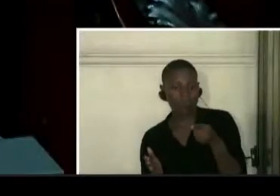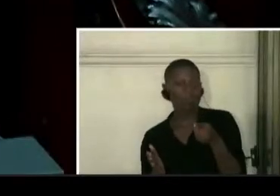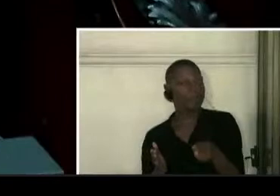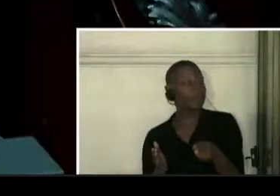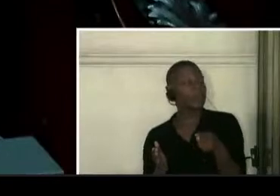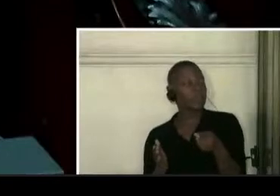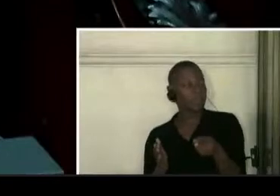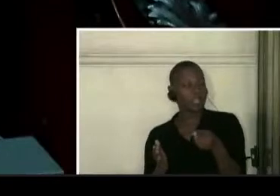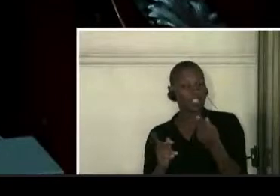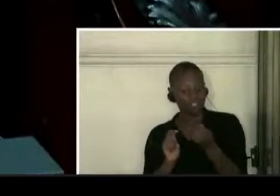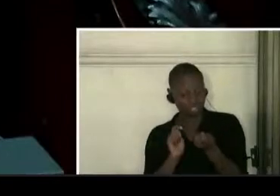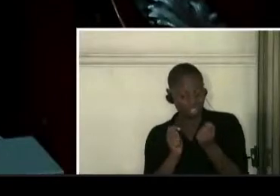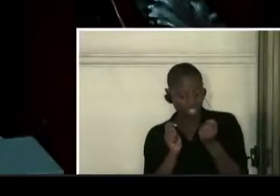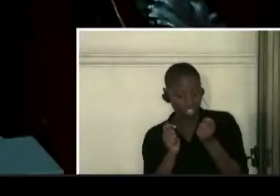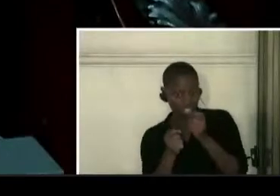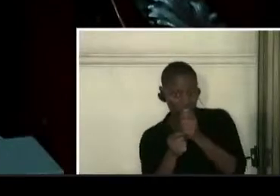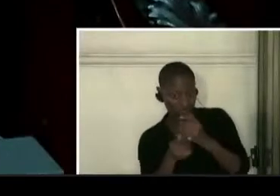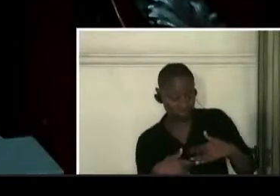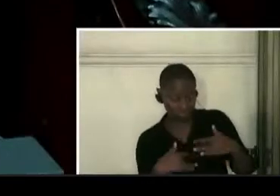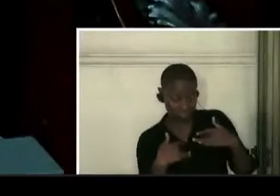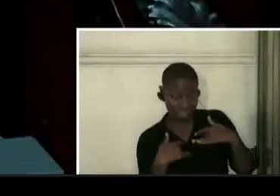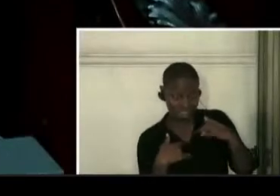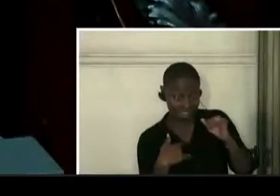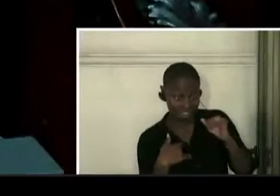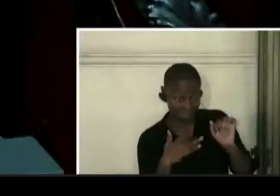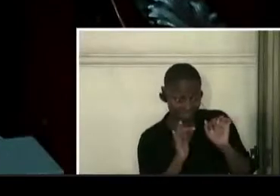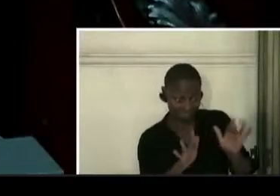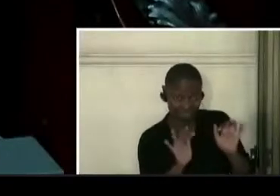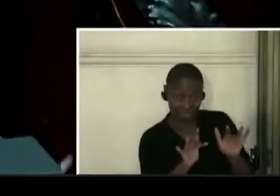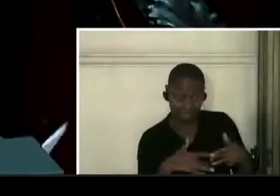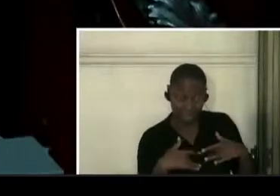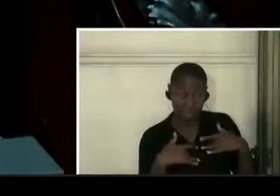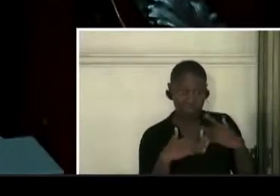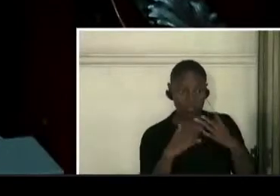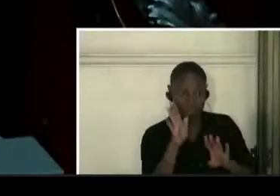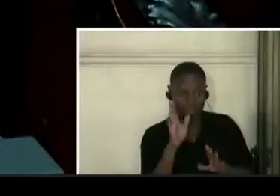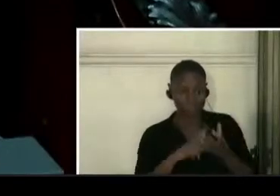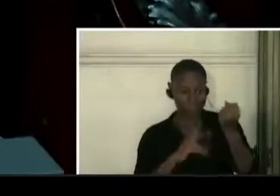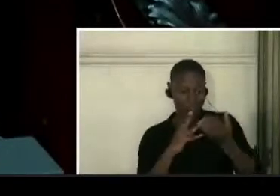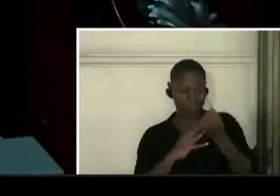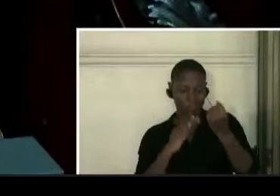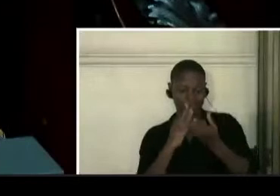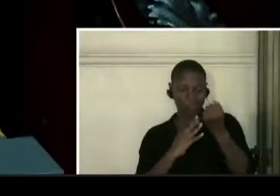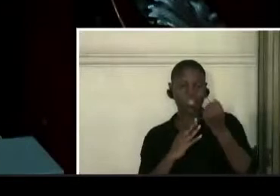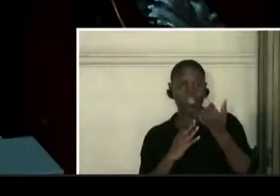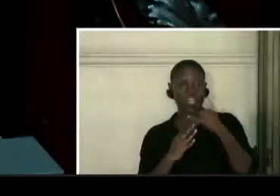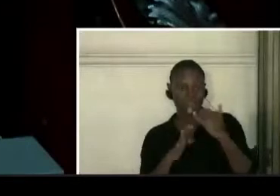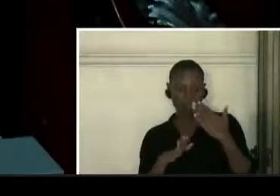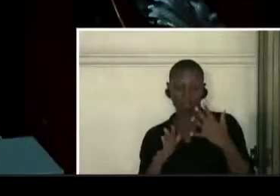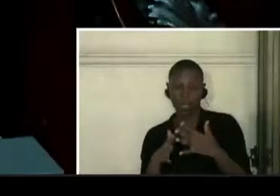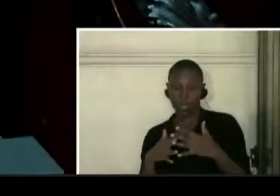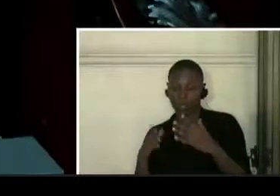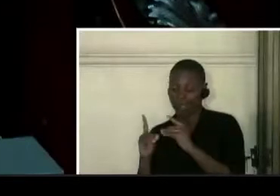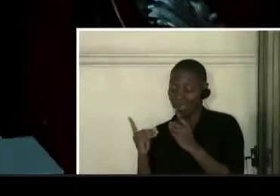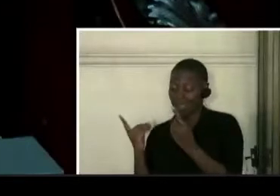zethu nomnyango uma sibambisene thina njengekomiti siyayisupporta le budget yakwa-ANC.